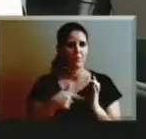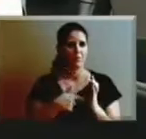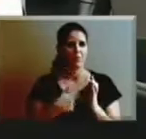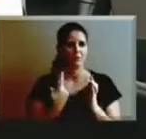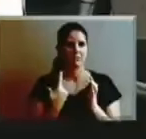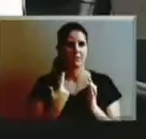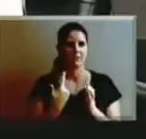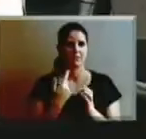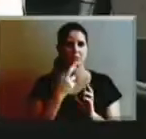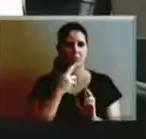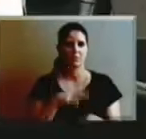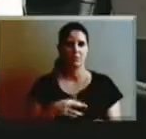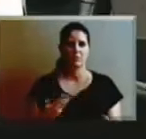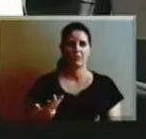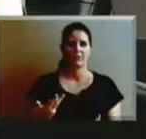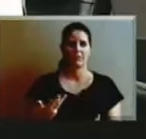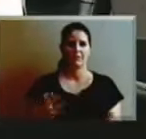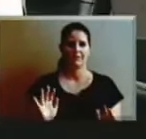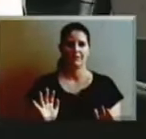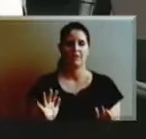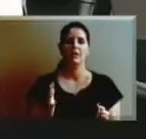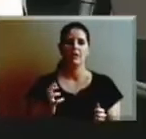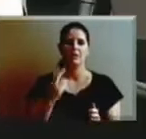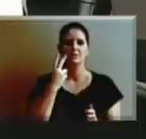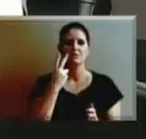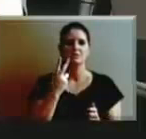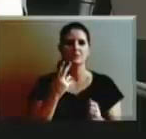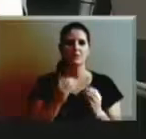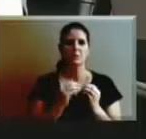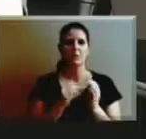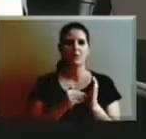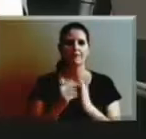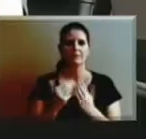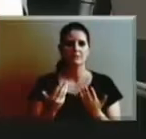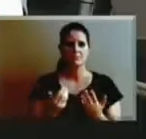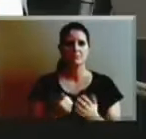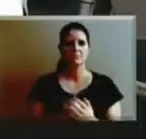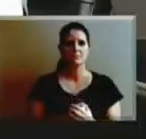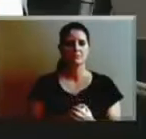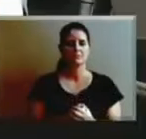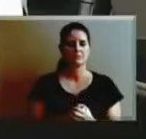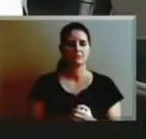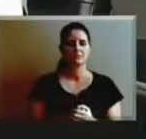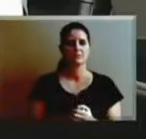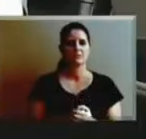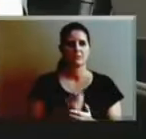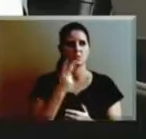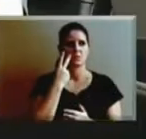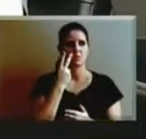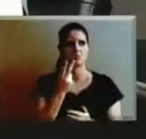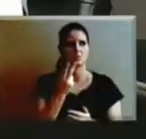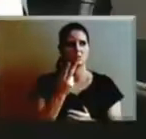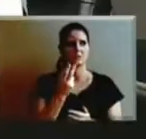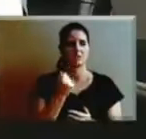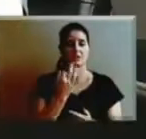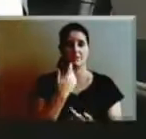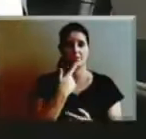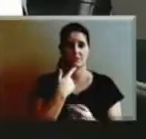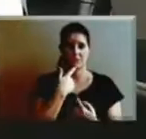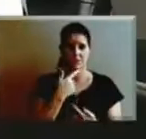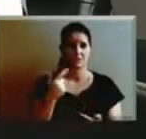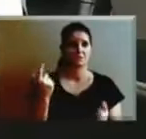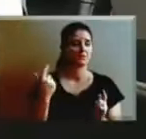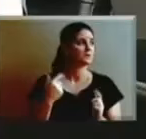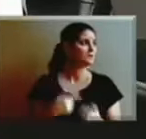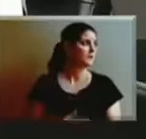oh, well, everything's out of whack. I think it'd be really good for us to get a sense of how things are working along the way instead of